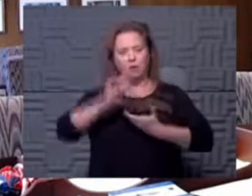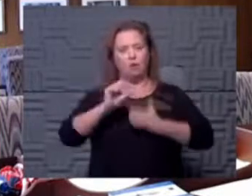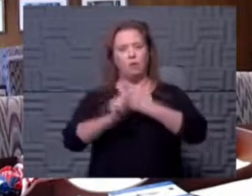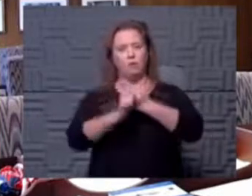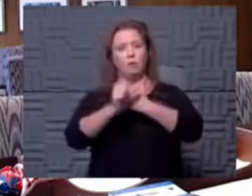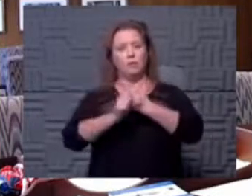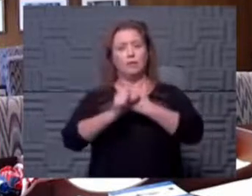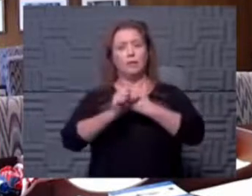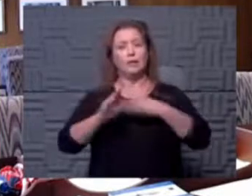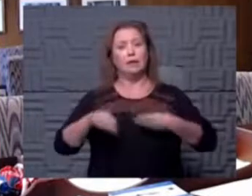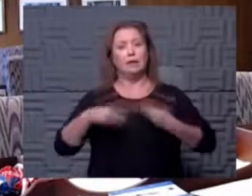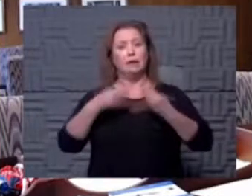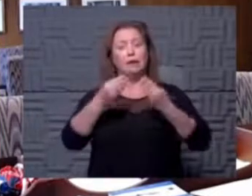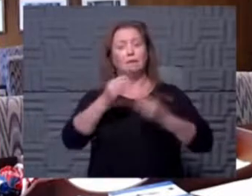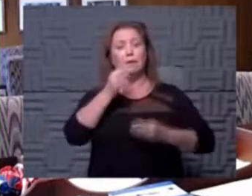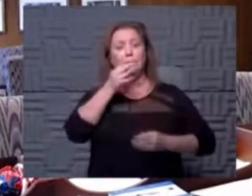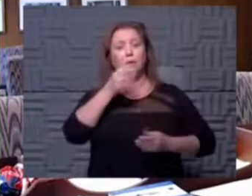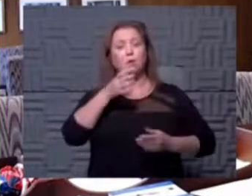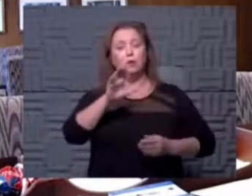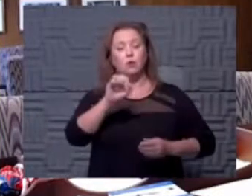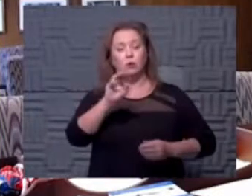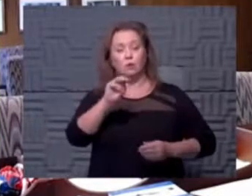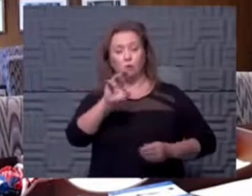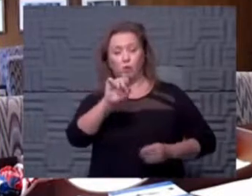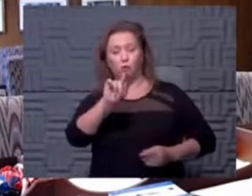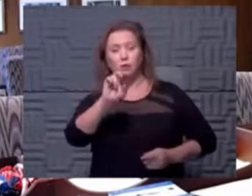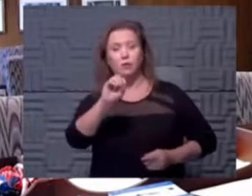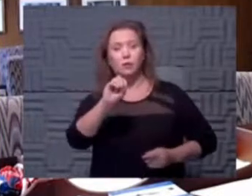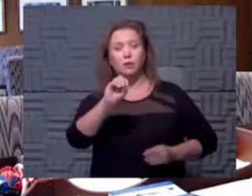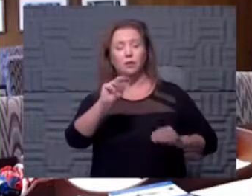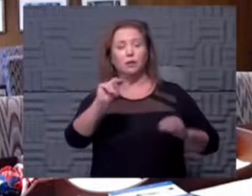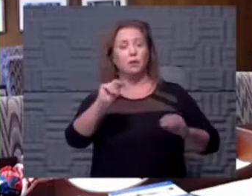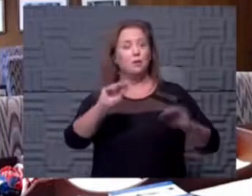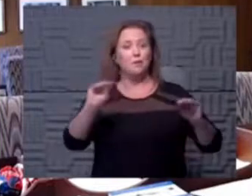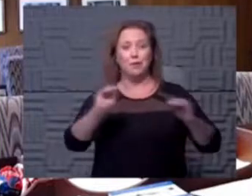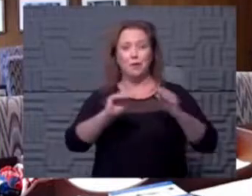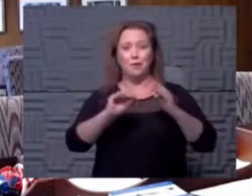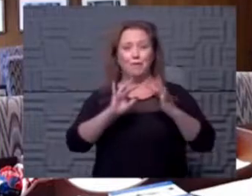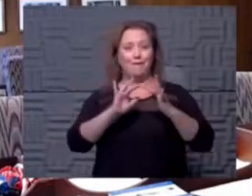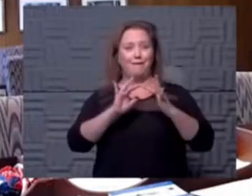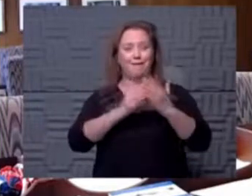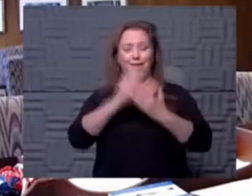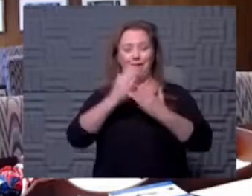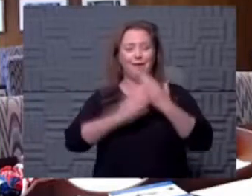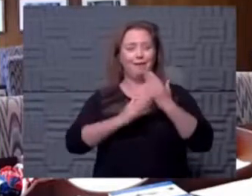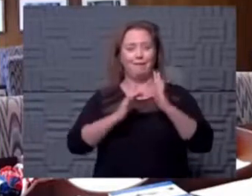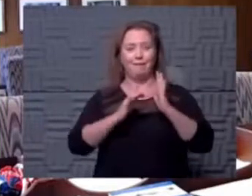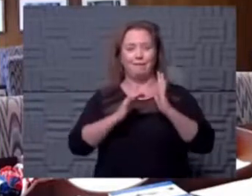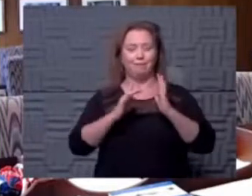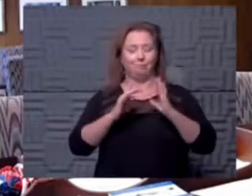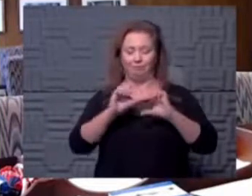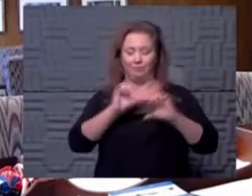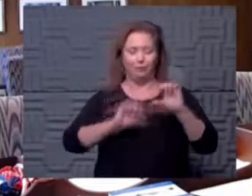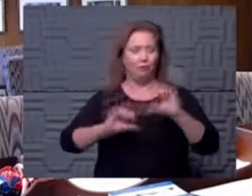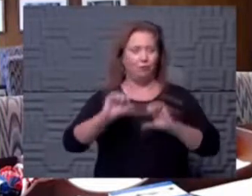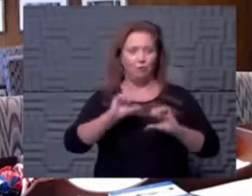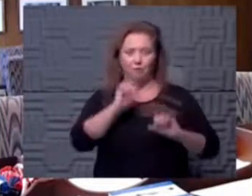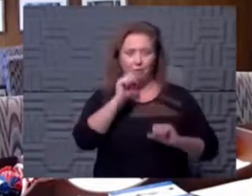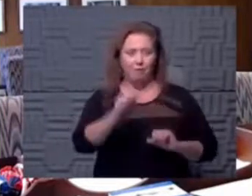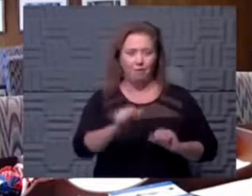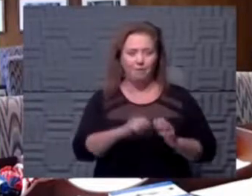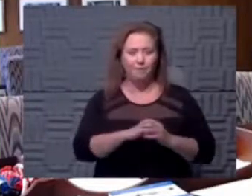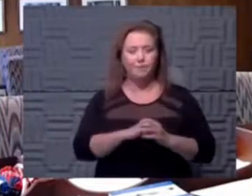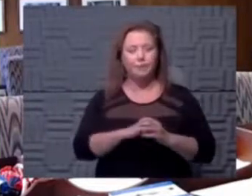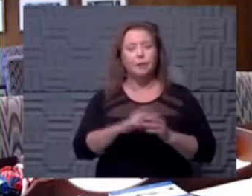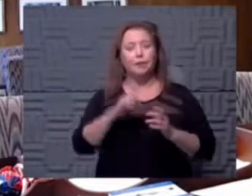giving communion, we do that with no hand contact at all. And if we do, then